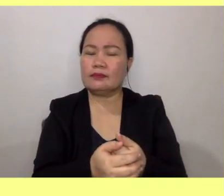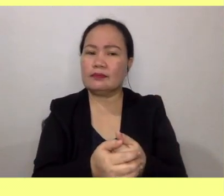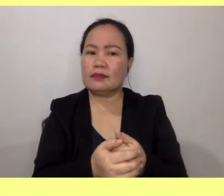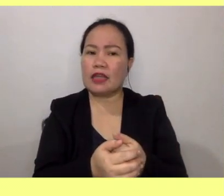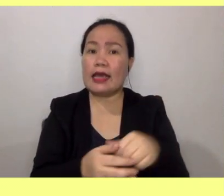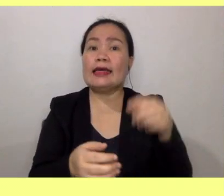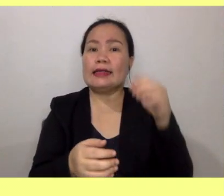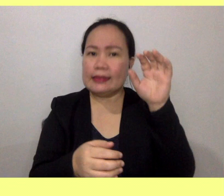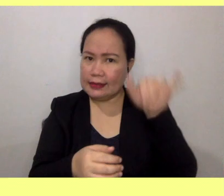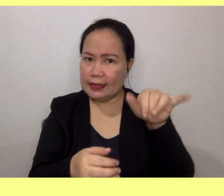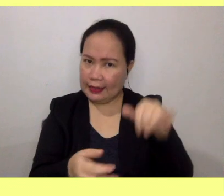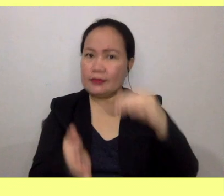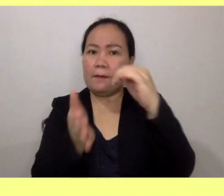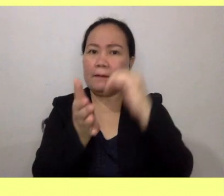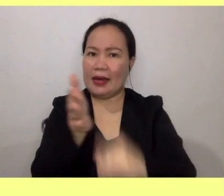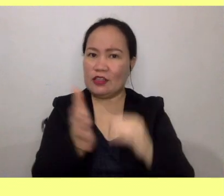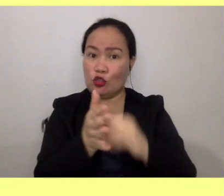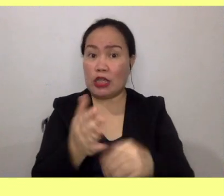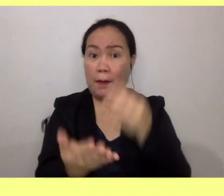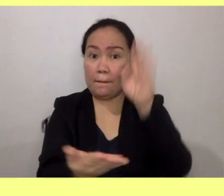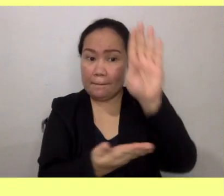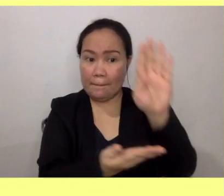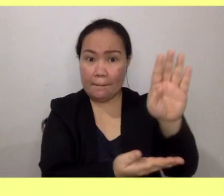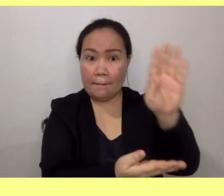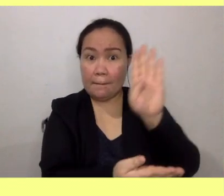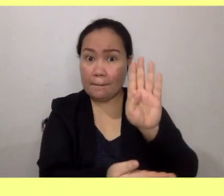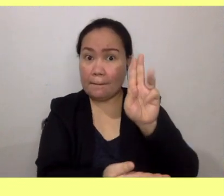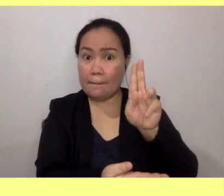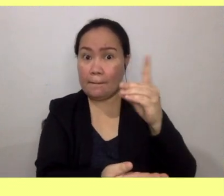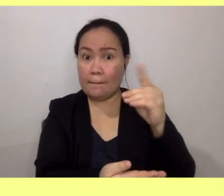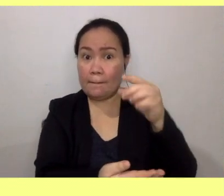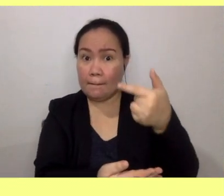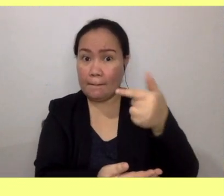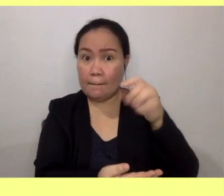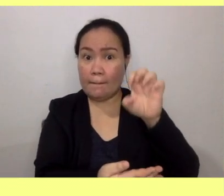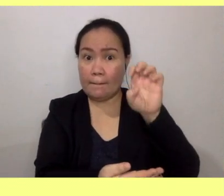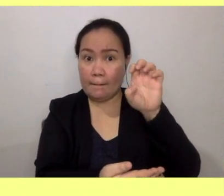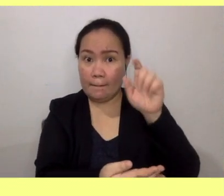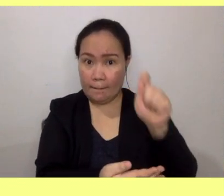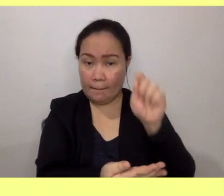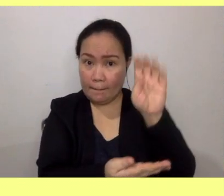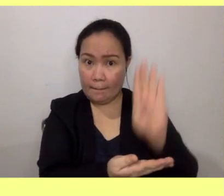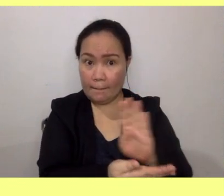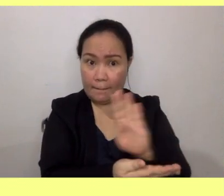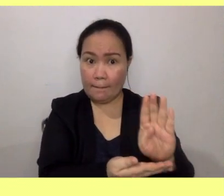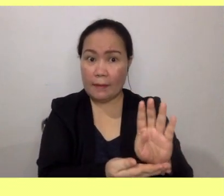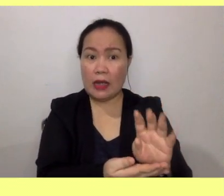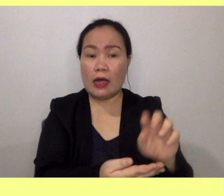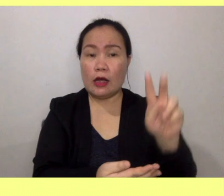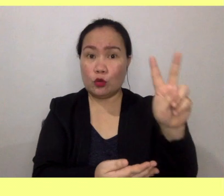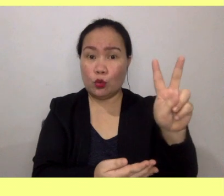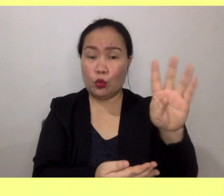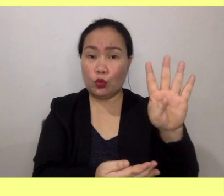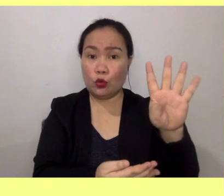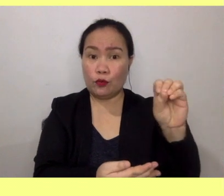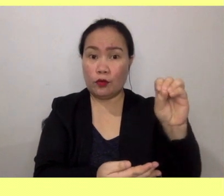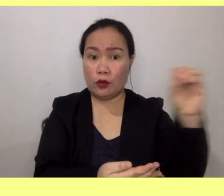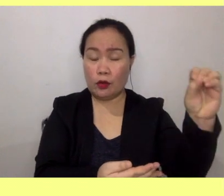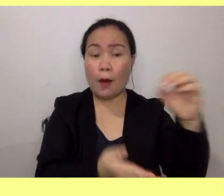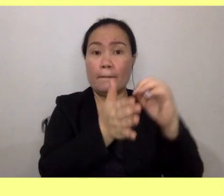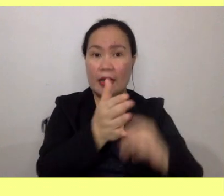Anong gagawin mo? Yes, ima-minus natin yung budget nila na 2,400 doon